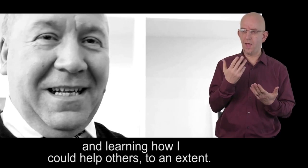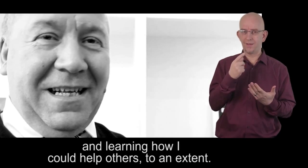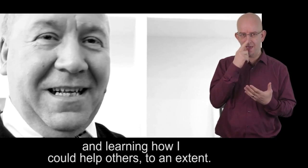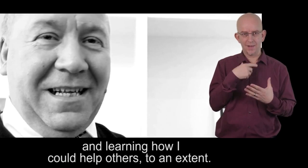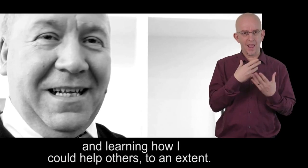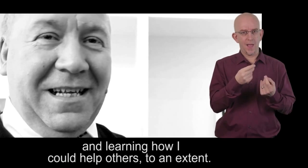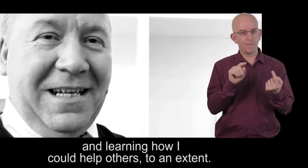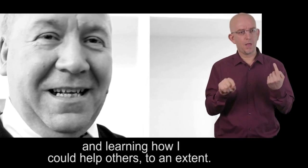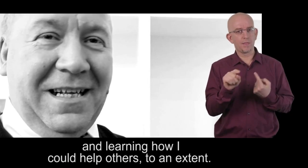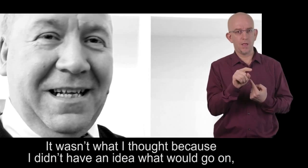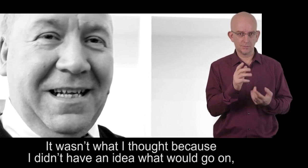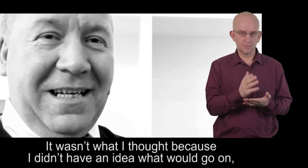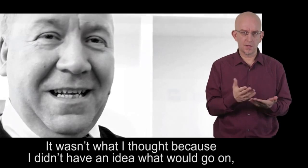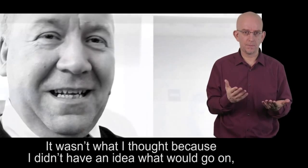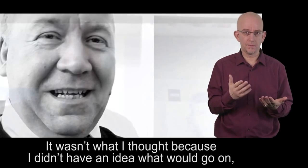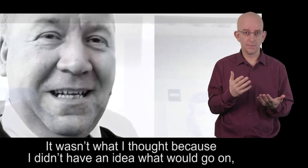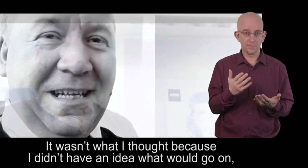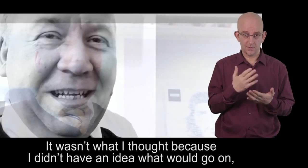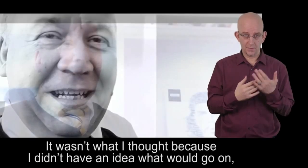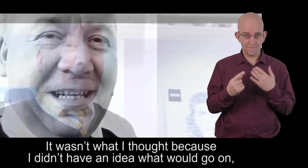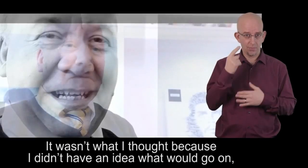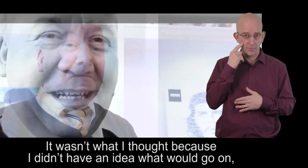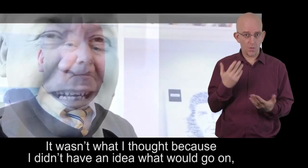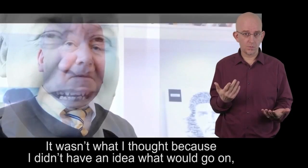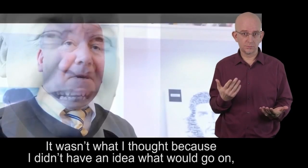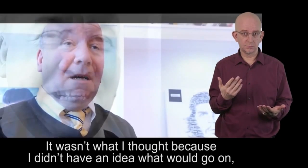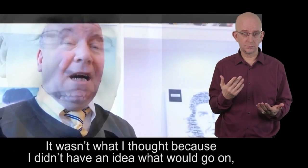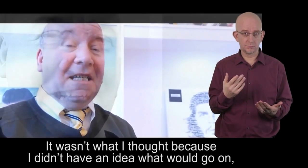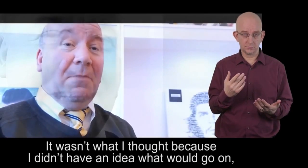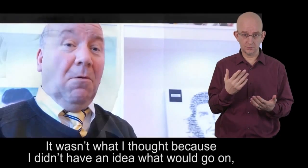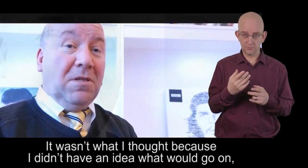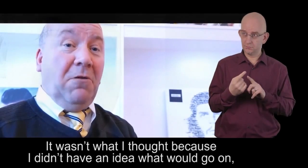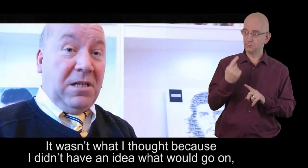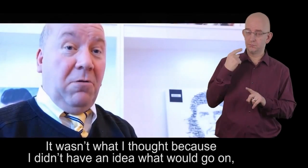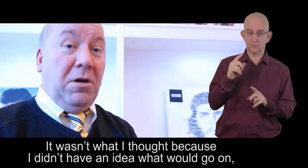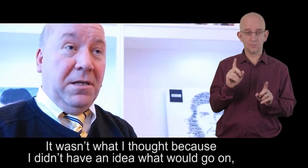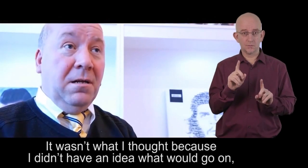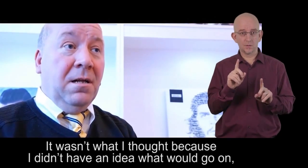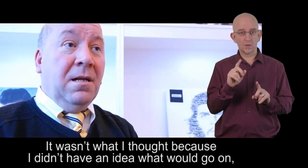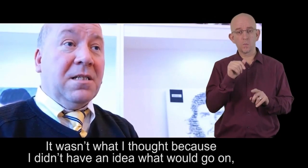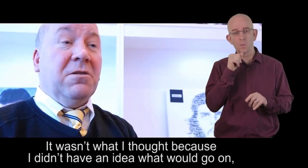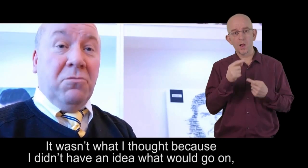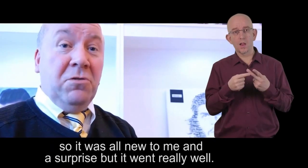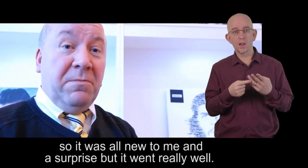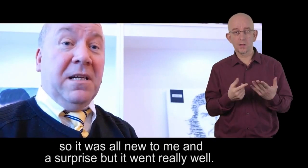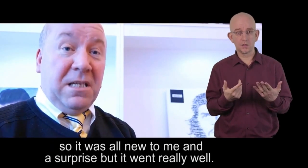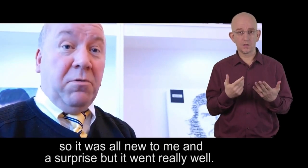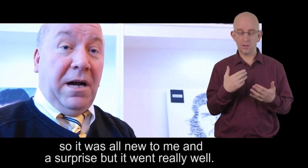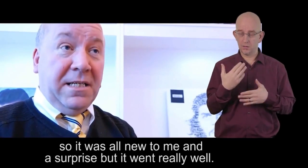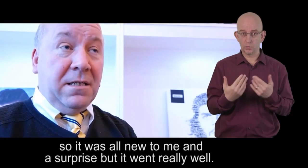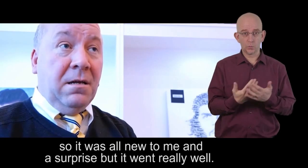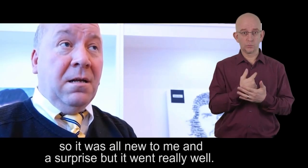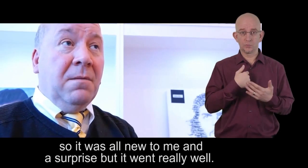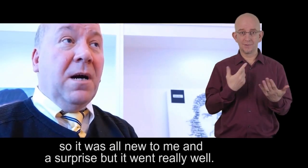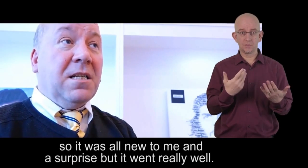others maybe to an extent no it wasn't what I thought because then had an idea about what was going to go on so it's all new to me and a